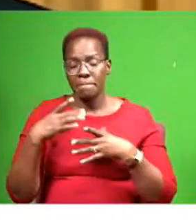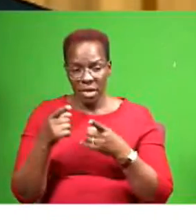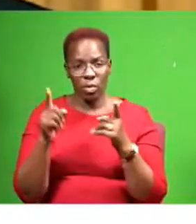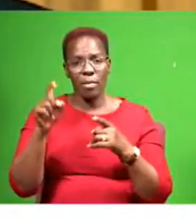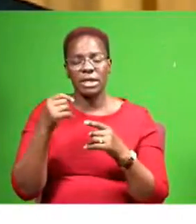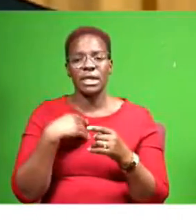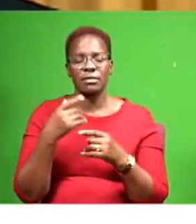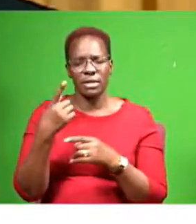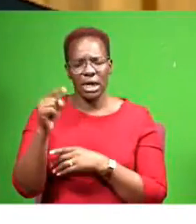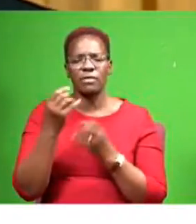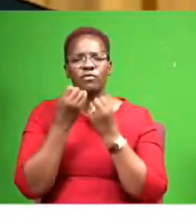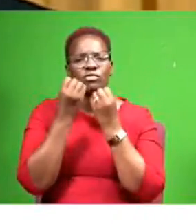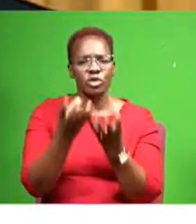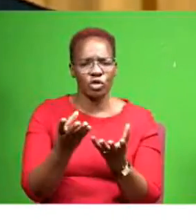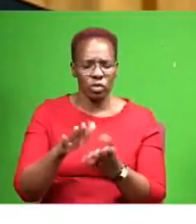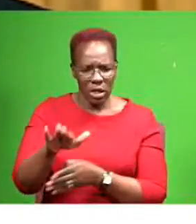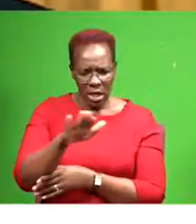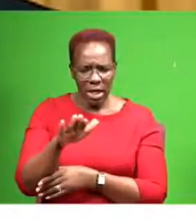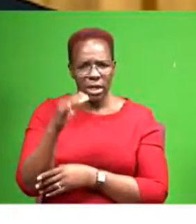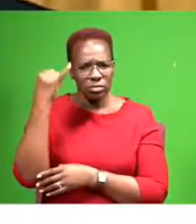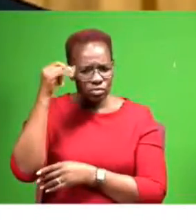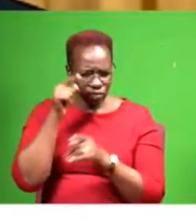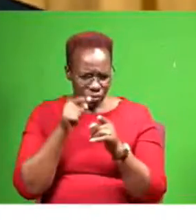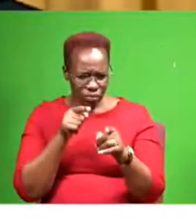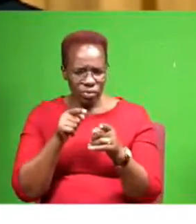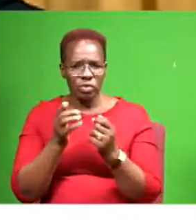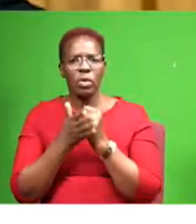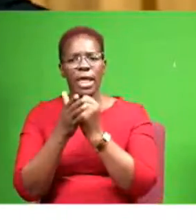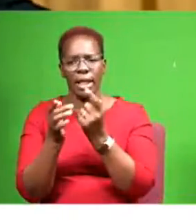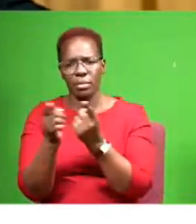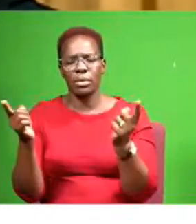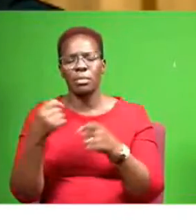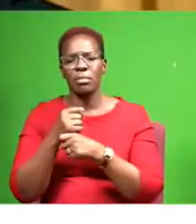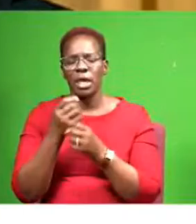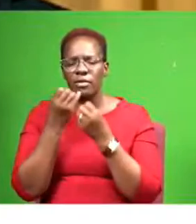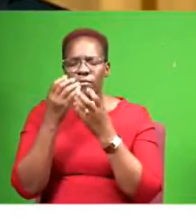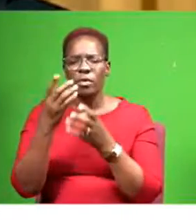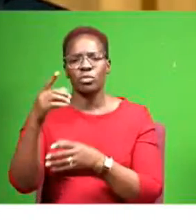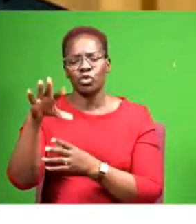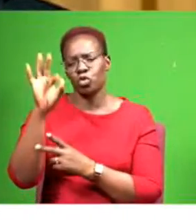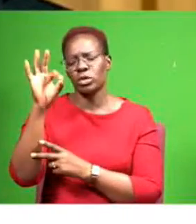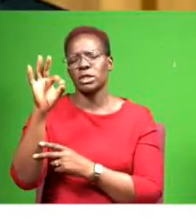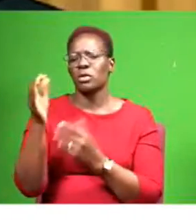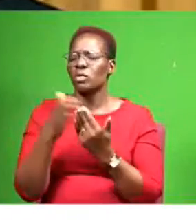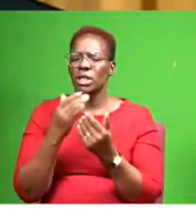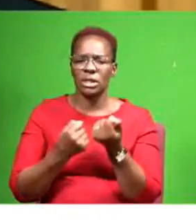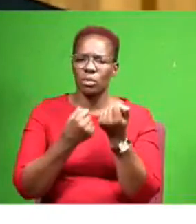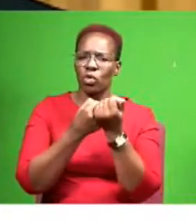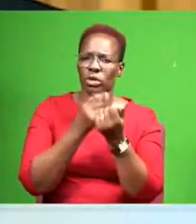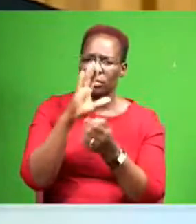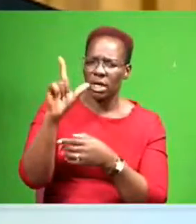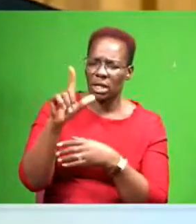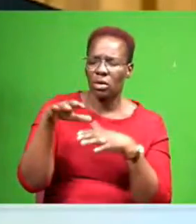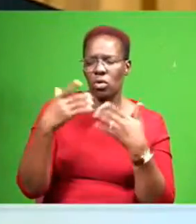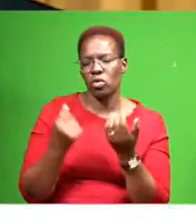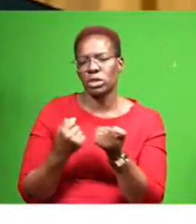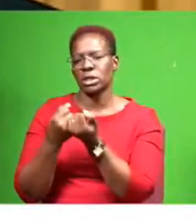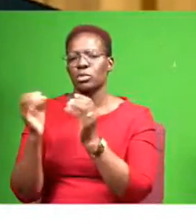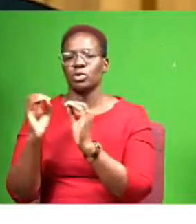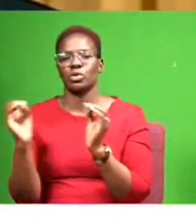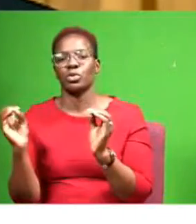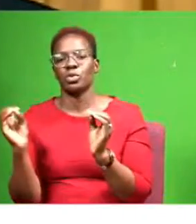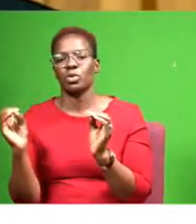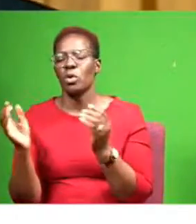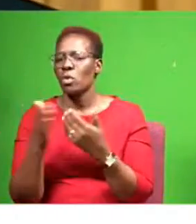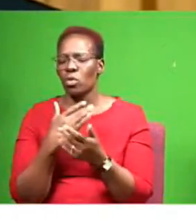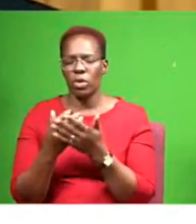appropriate information regarding the initiative to enable them make an informed choice on whether to support the bill or not, on